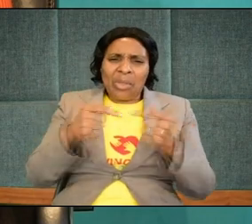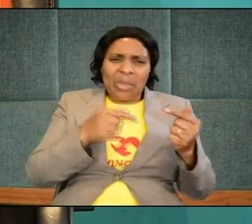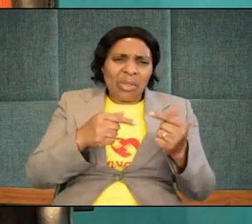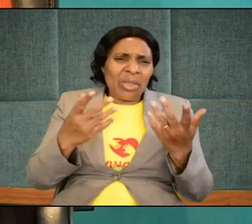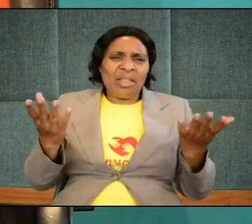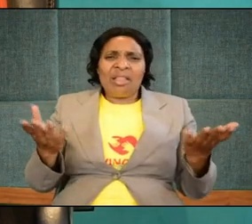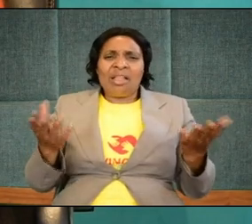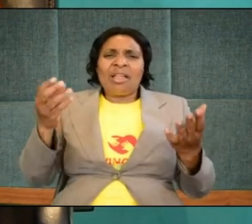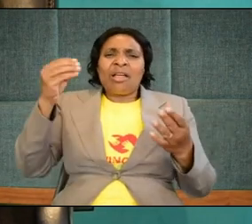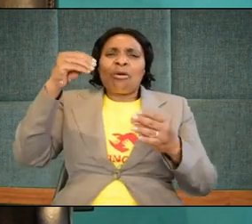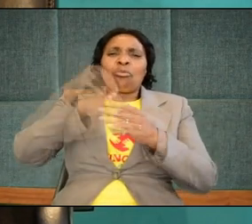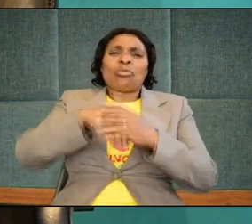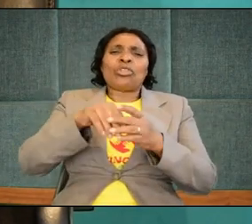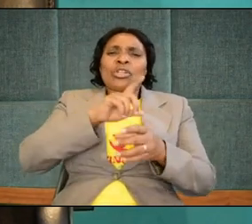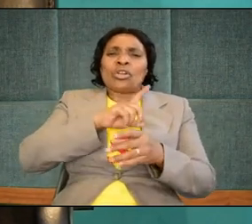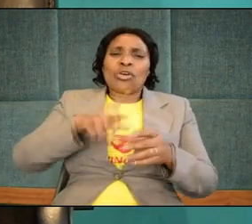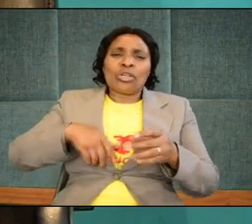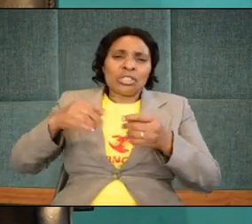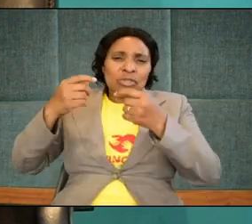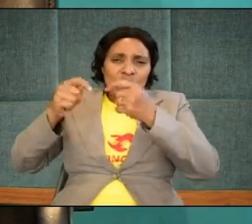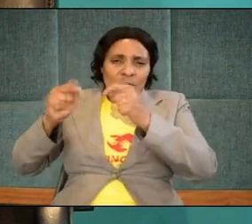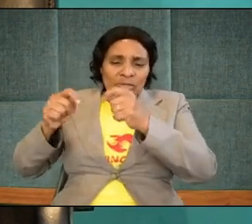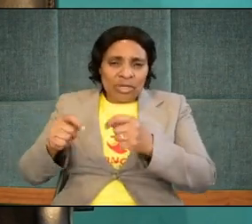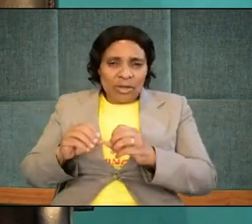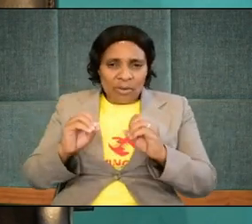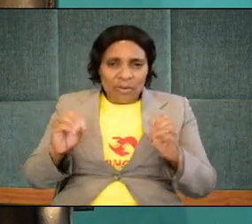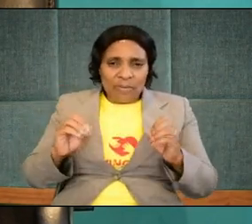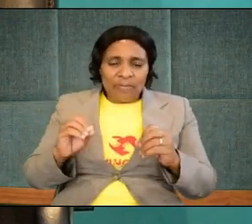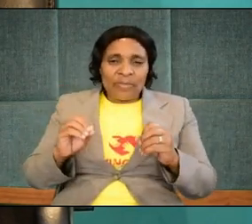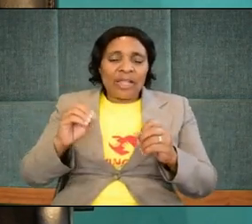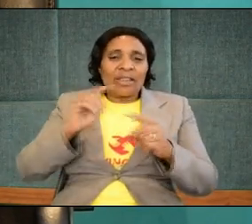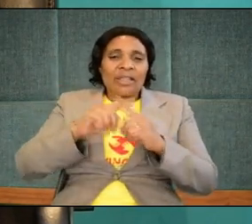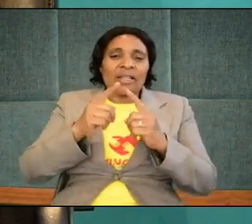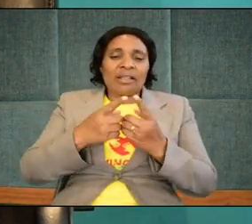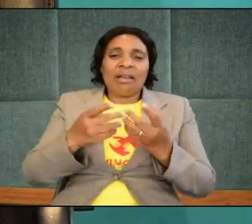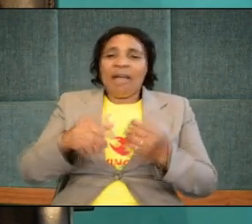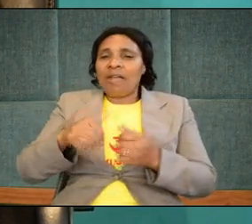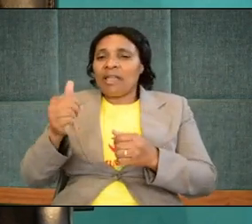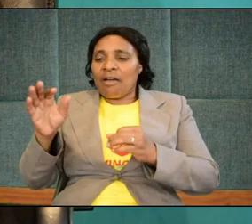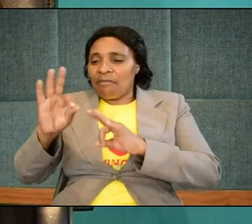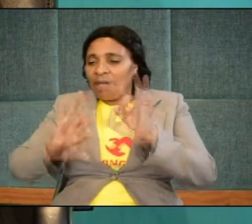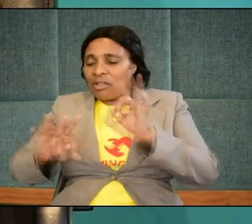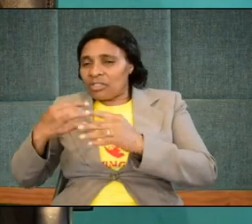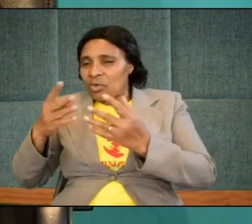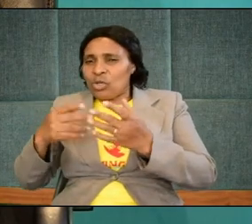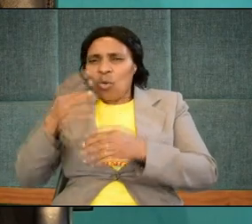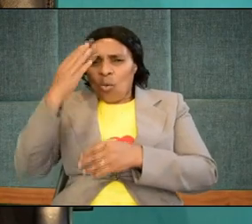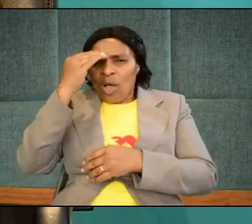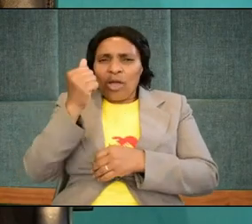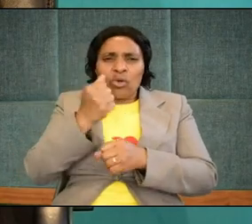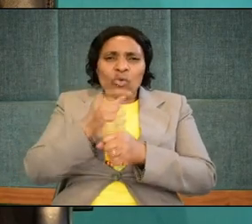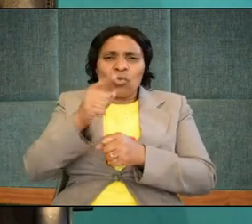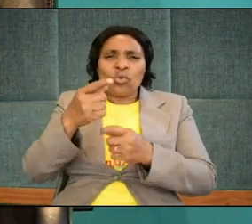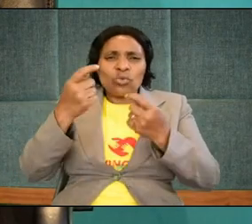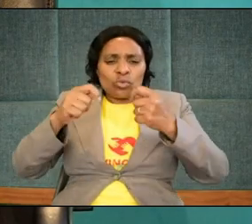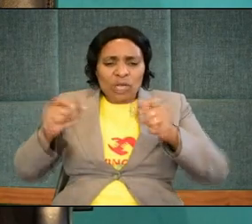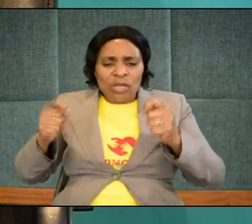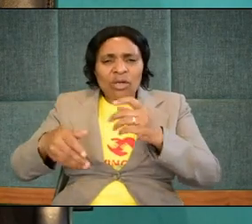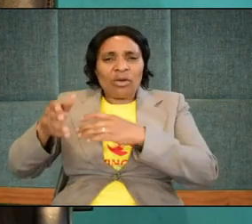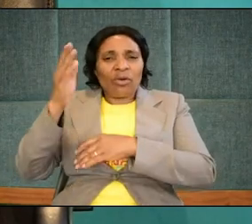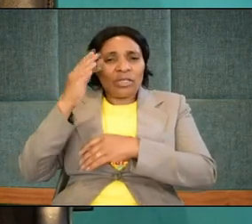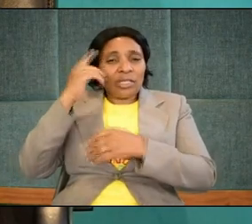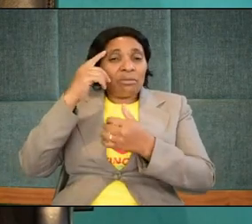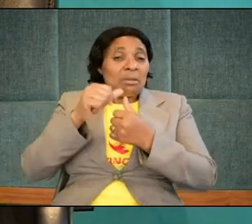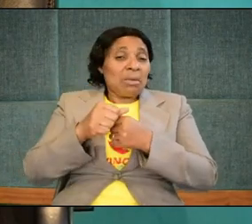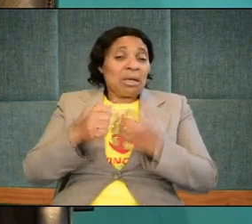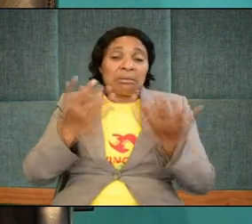you put the Lord to the test?" And actually, the NKJV version says, "Why do you tempt God?" And as you can remember at